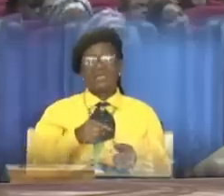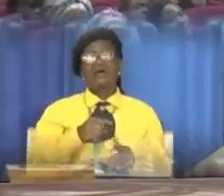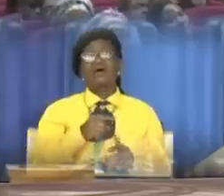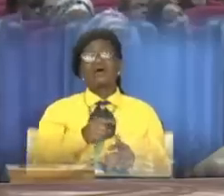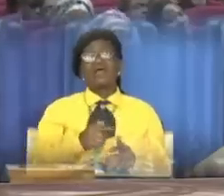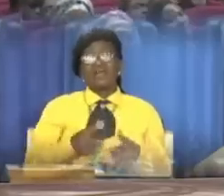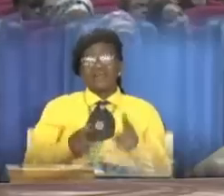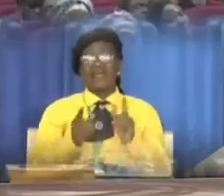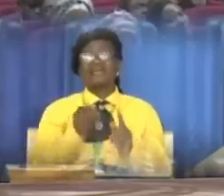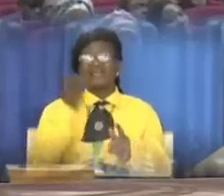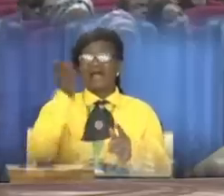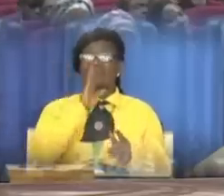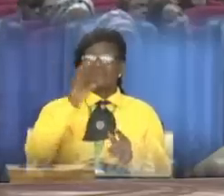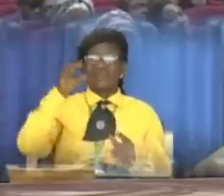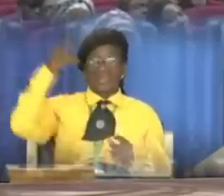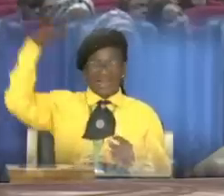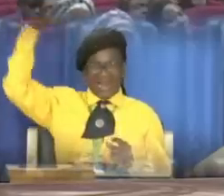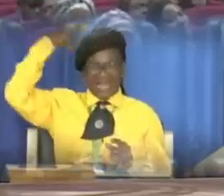a command.